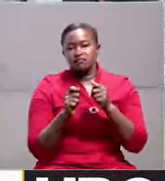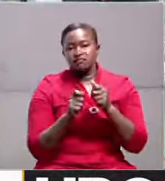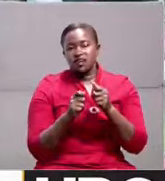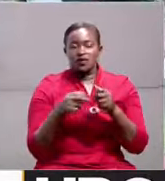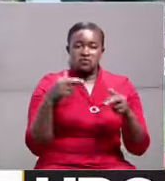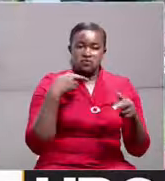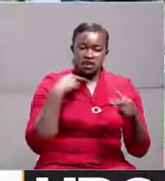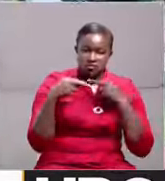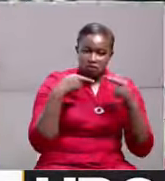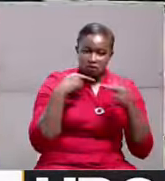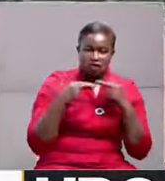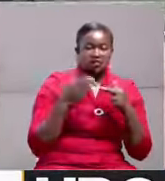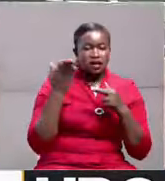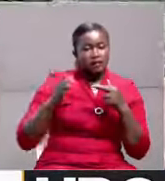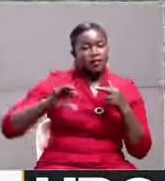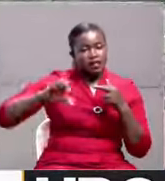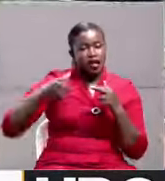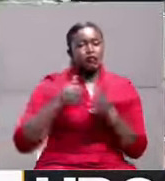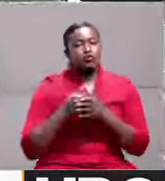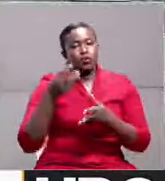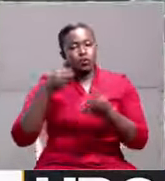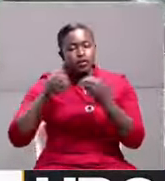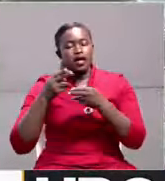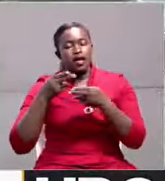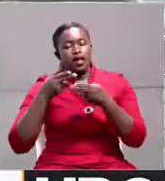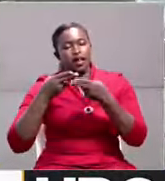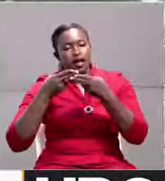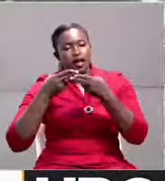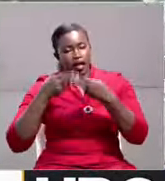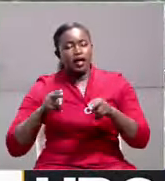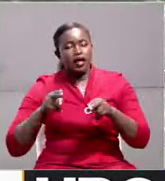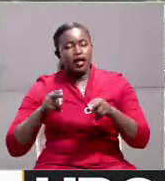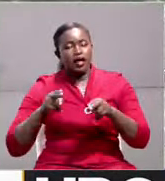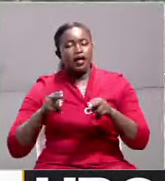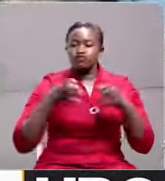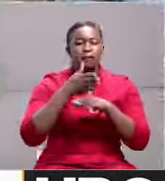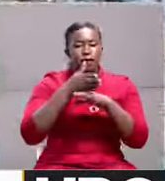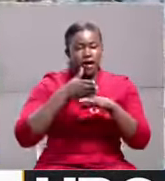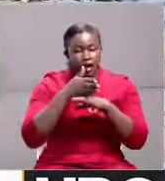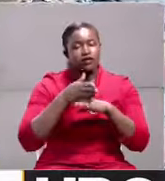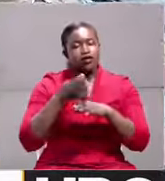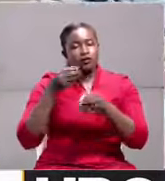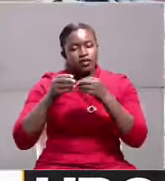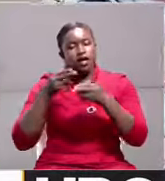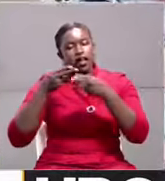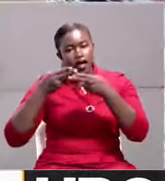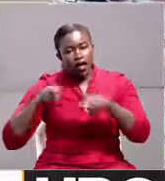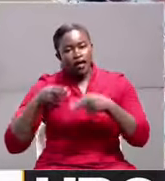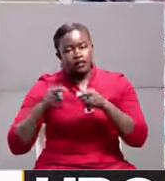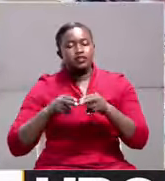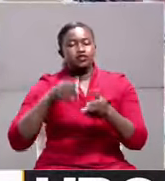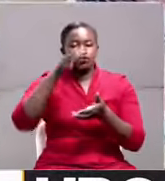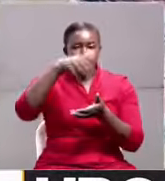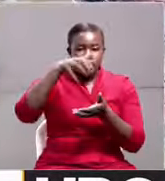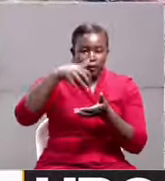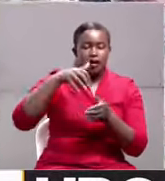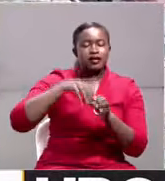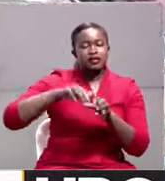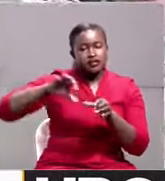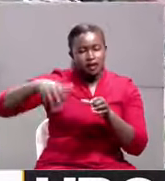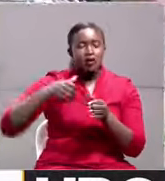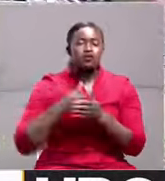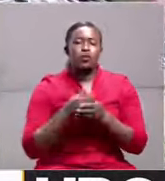some restaurants in town. We are selling our eggs to the bread bakery. We are selling our eggs to the supermarkets in